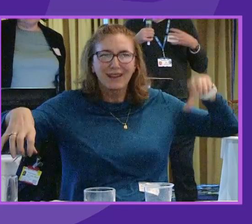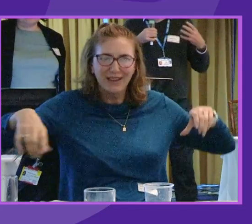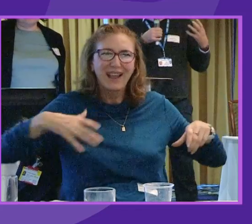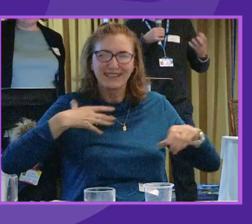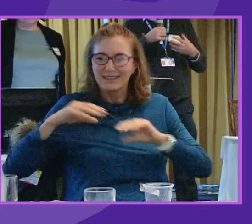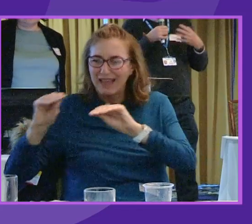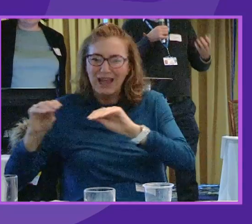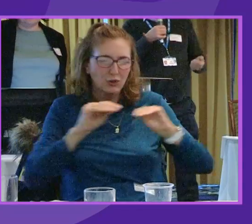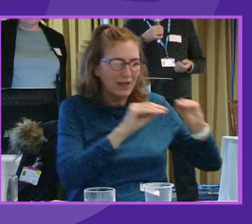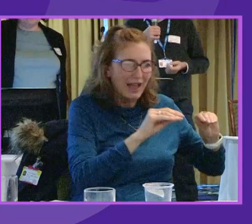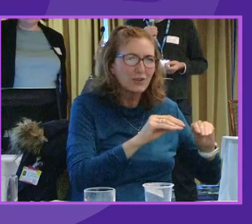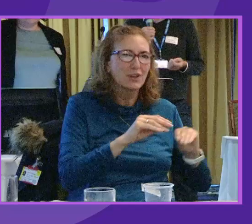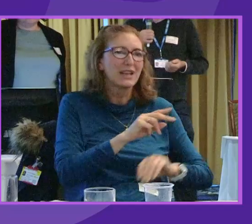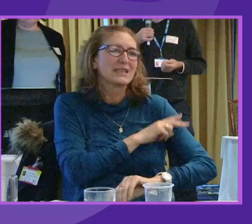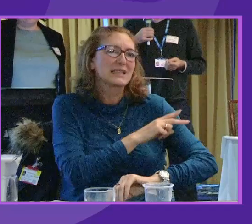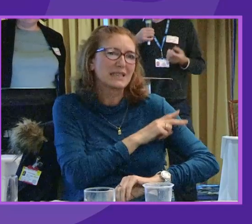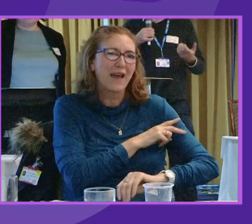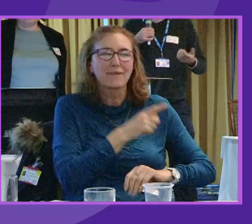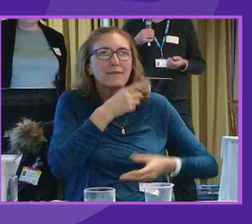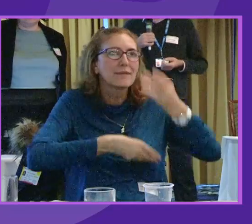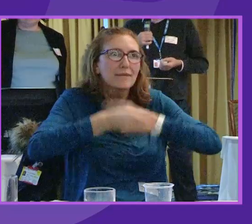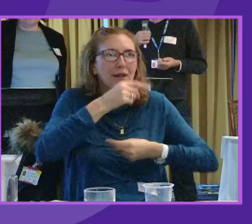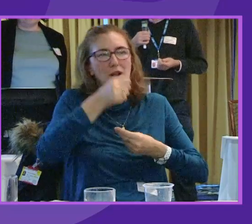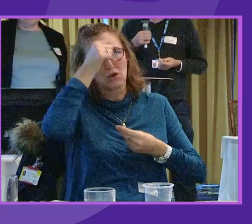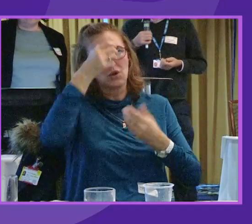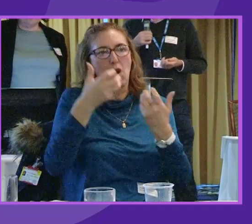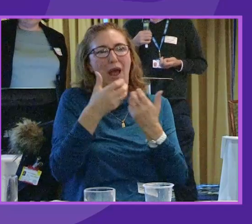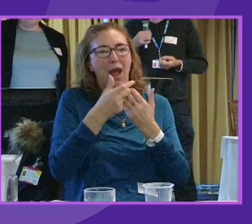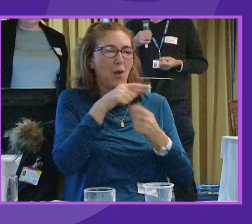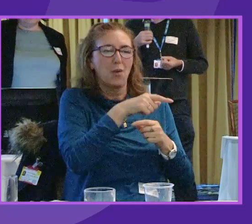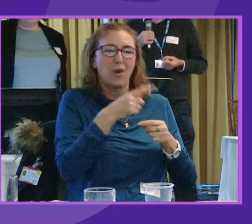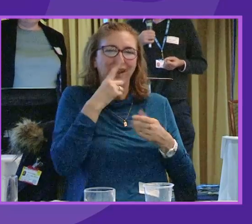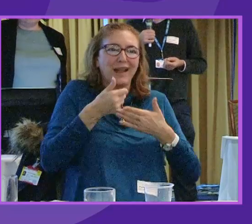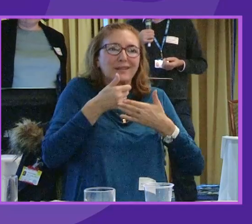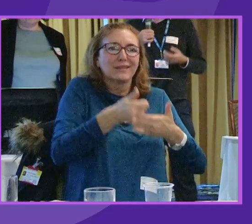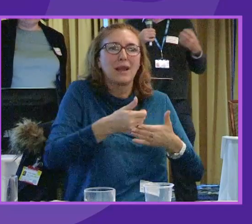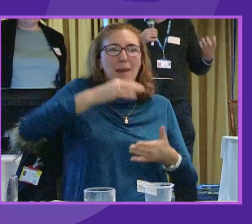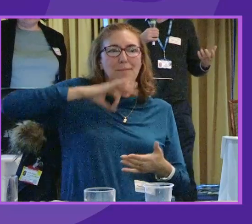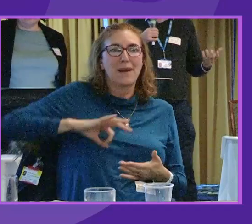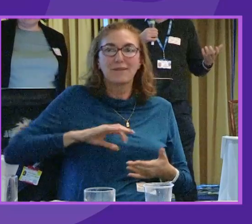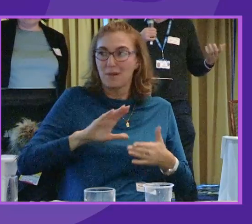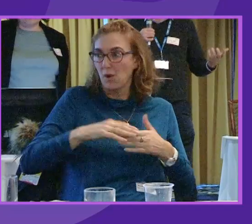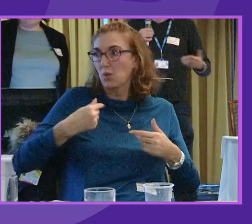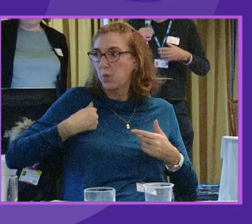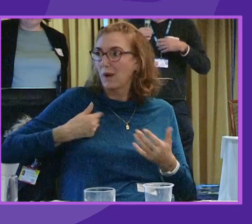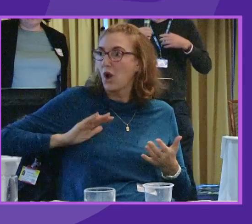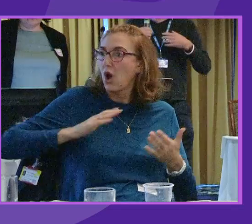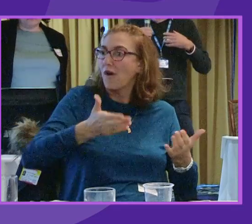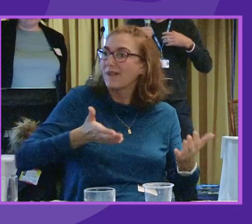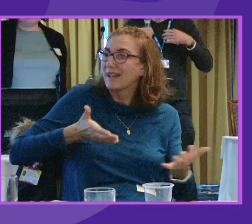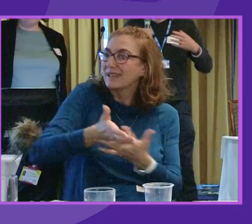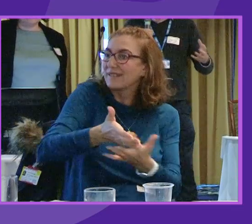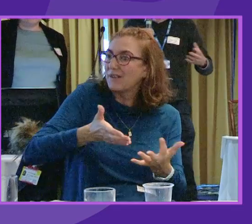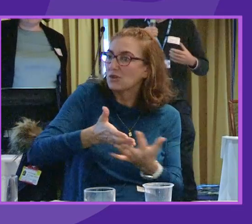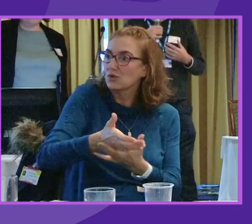staff and ensuring we get people who can benefit in appropriate ways for the interventions that we're going